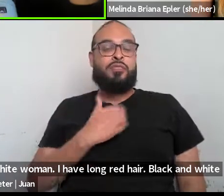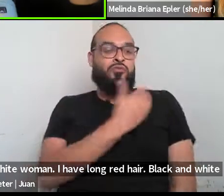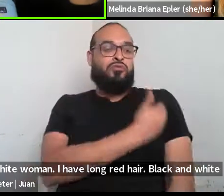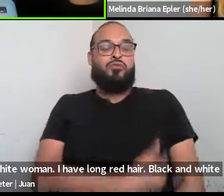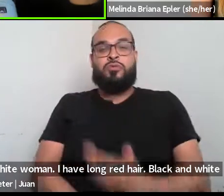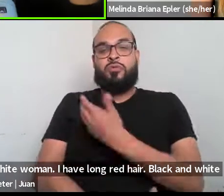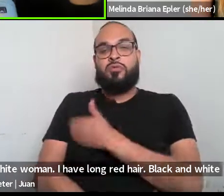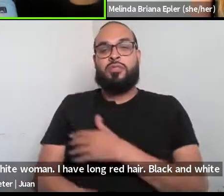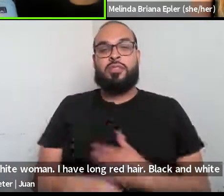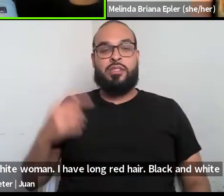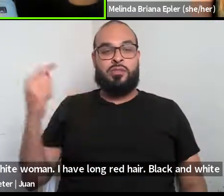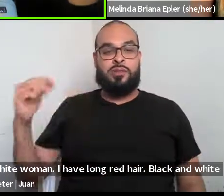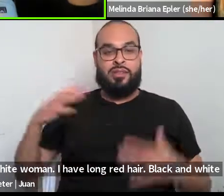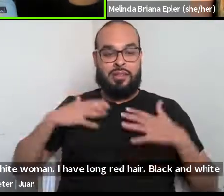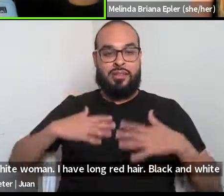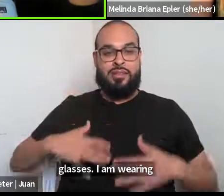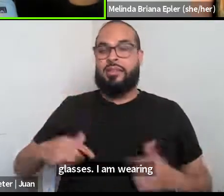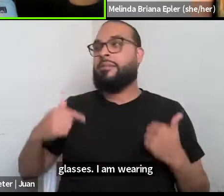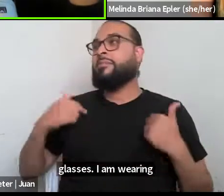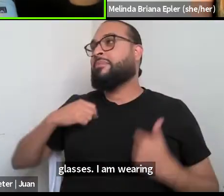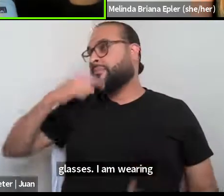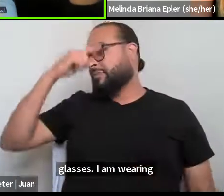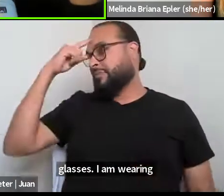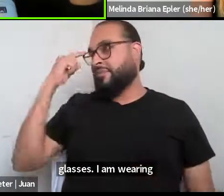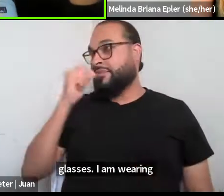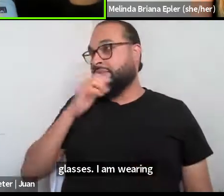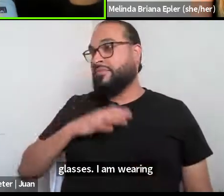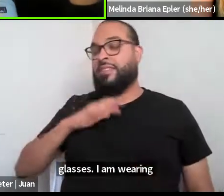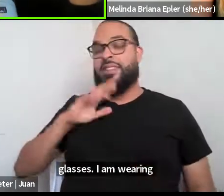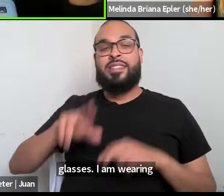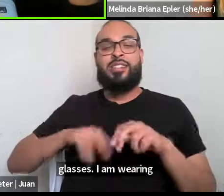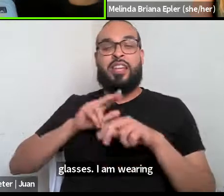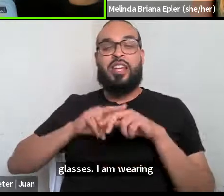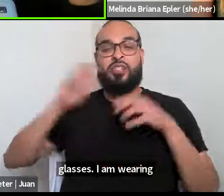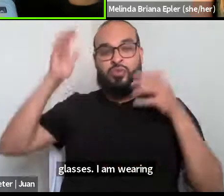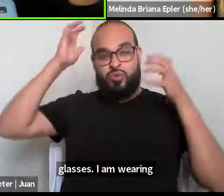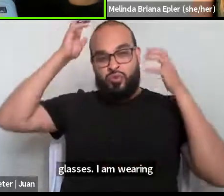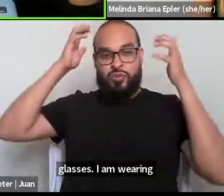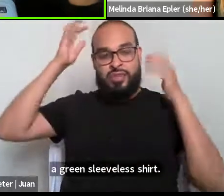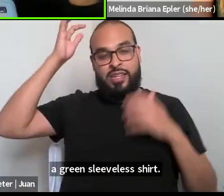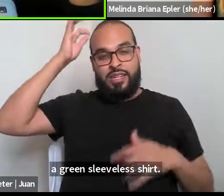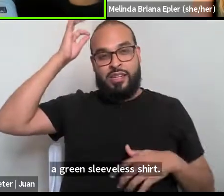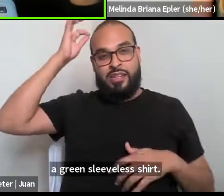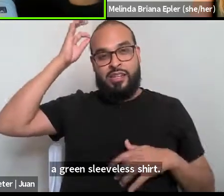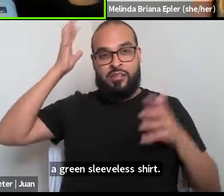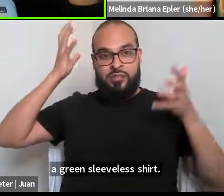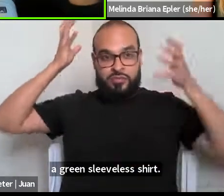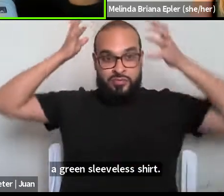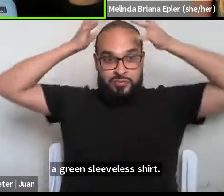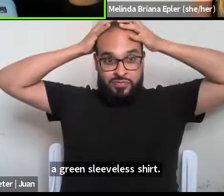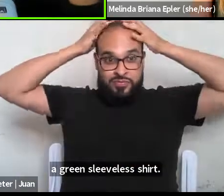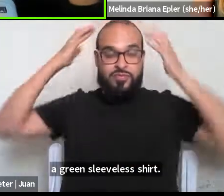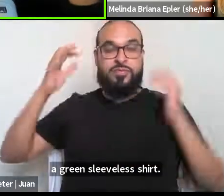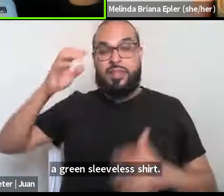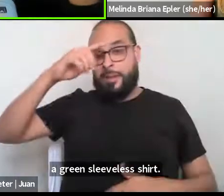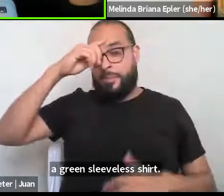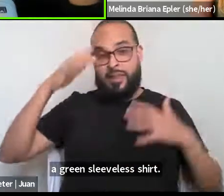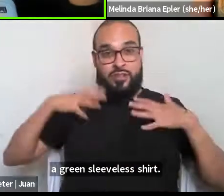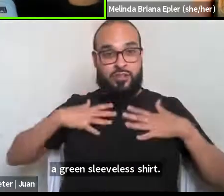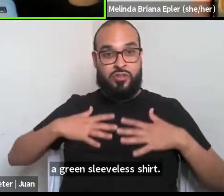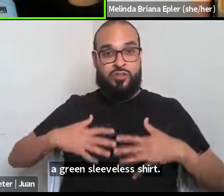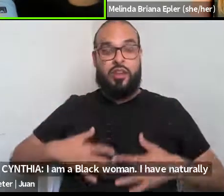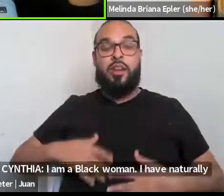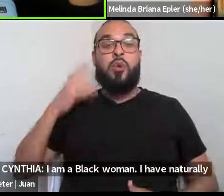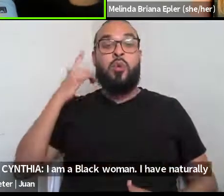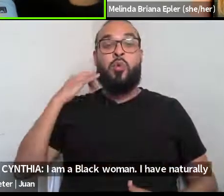I am a Black woman. I have natural curly hair that I wear up. I have on a black shirt and a gold